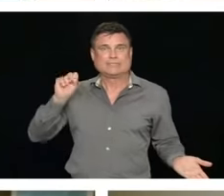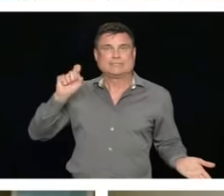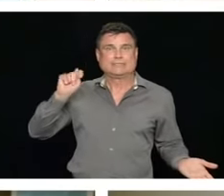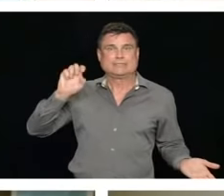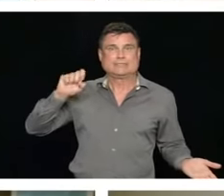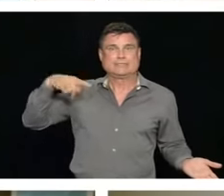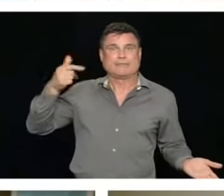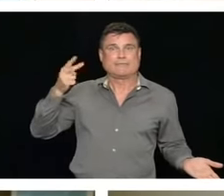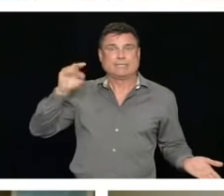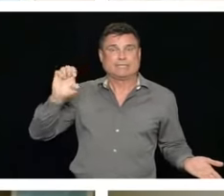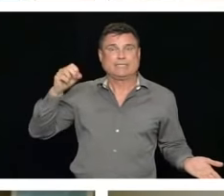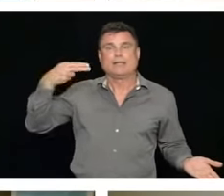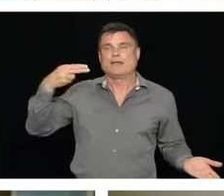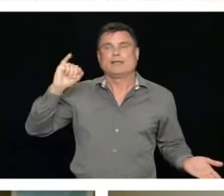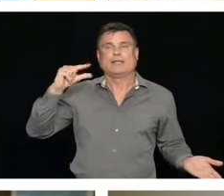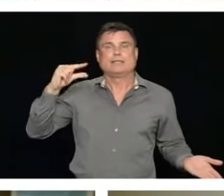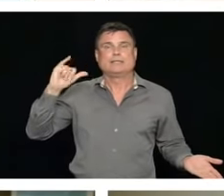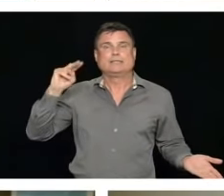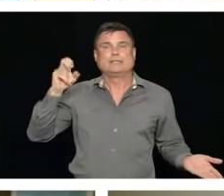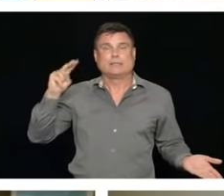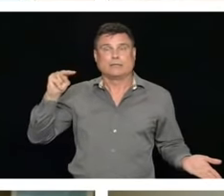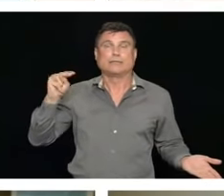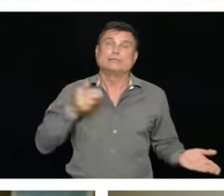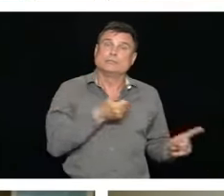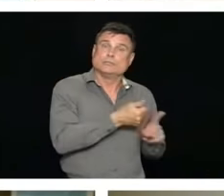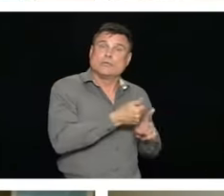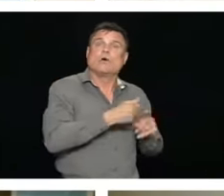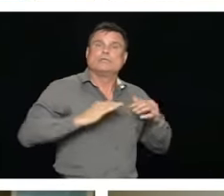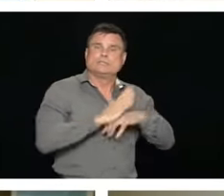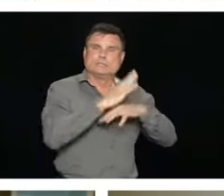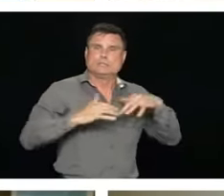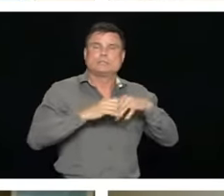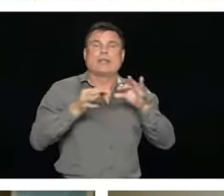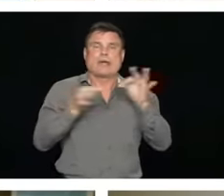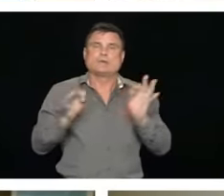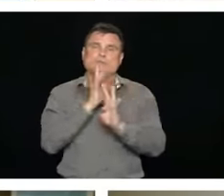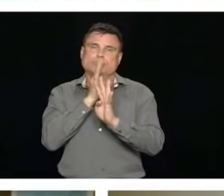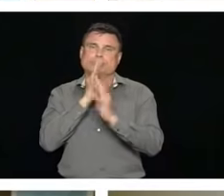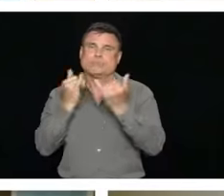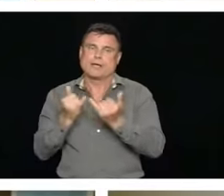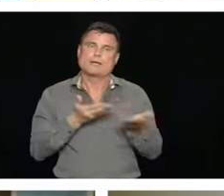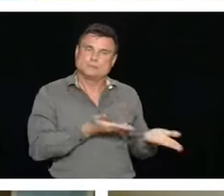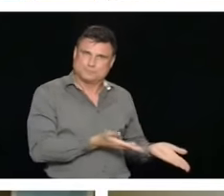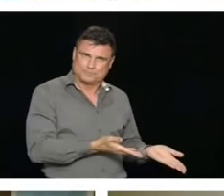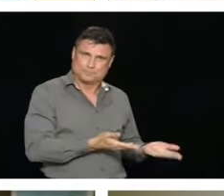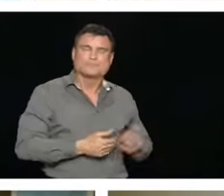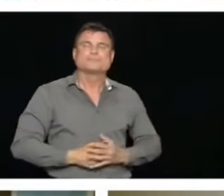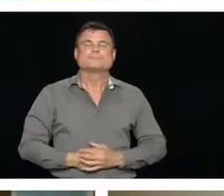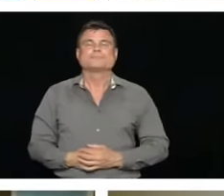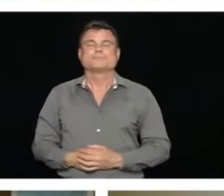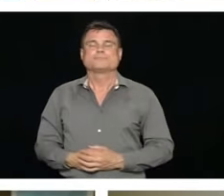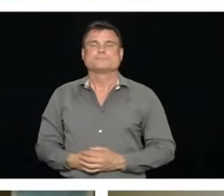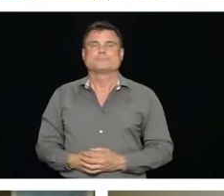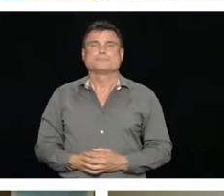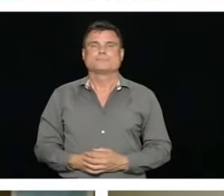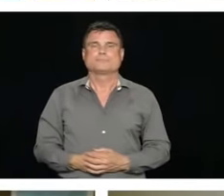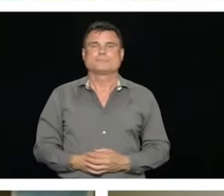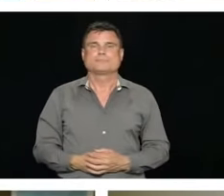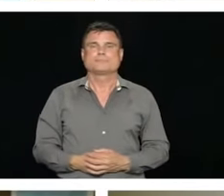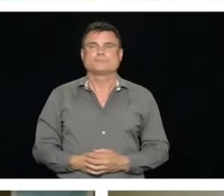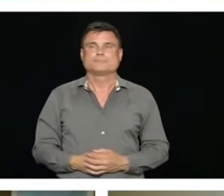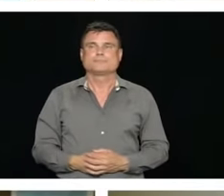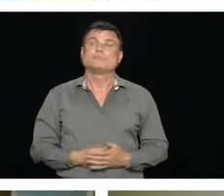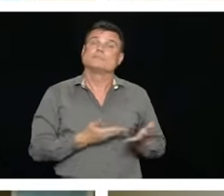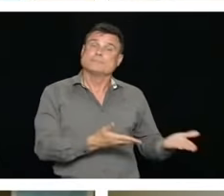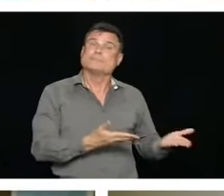Aikwana Selam Namu. Entapa Stephanie Higginson, Sanitsanas Nunemo. I want to thank Ravi for hosting us tonight.